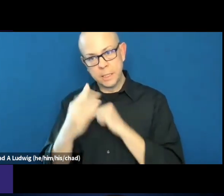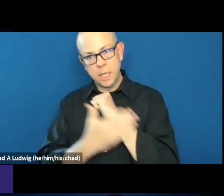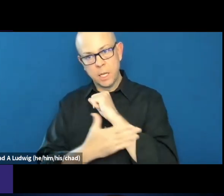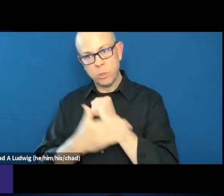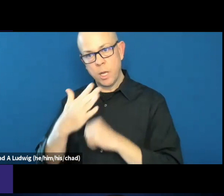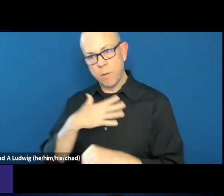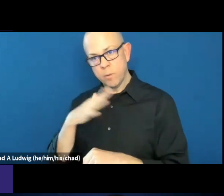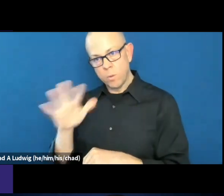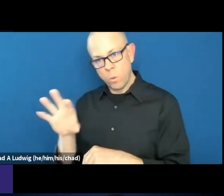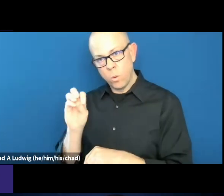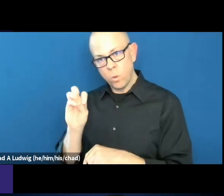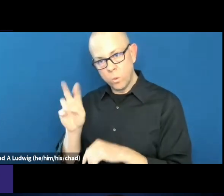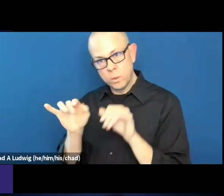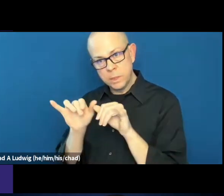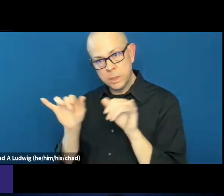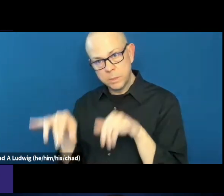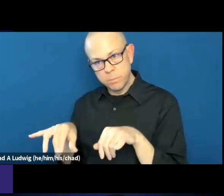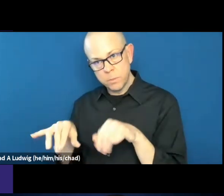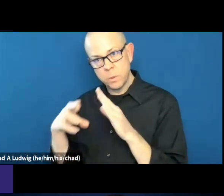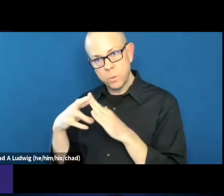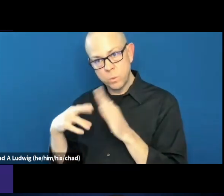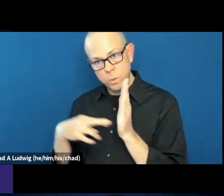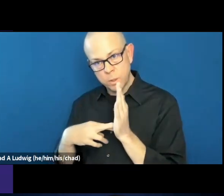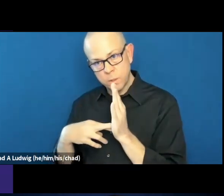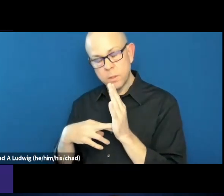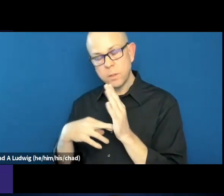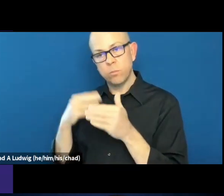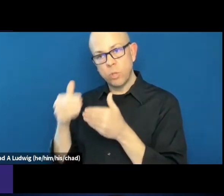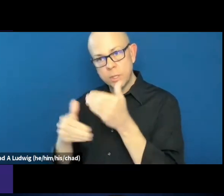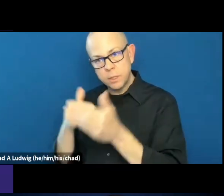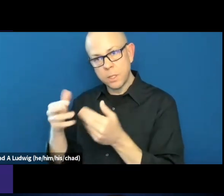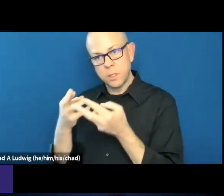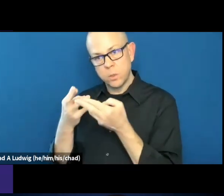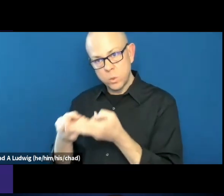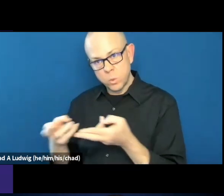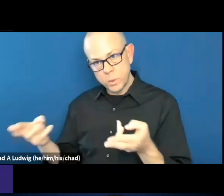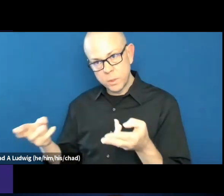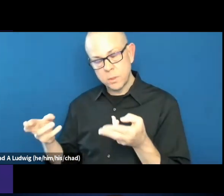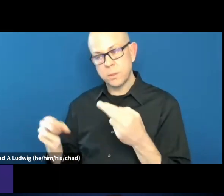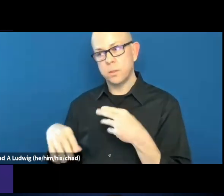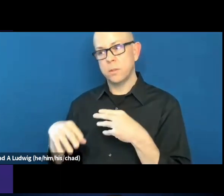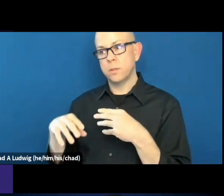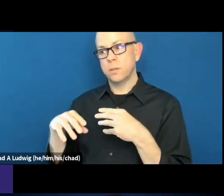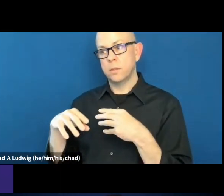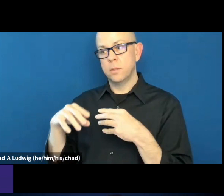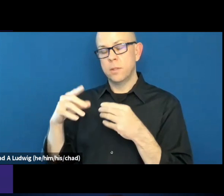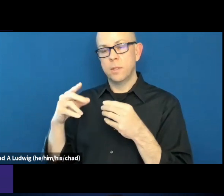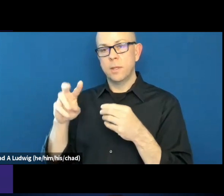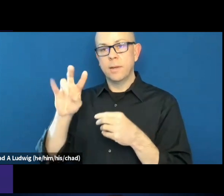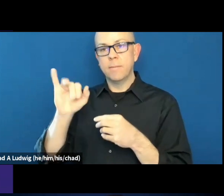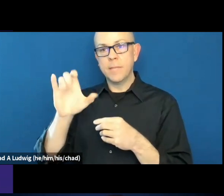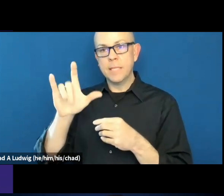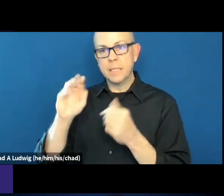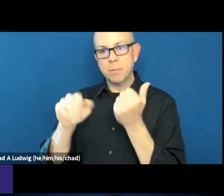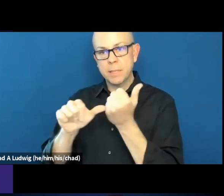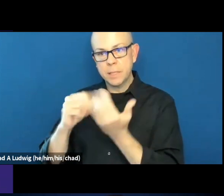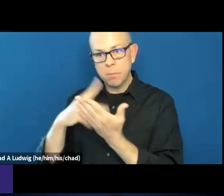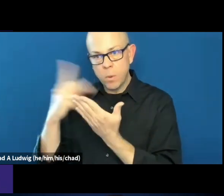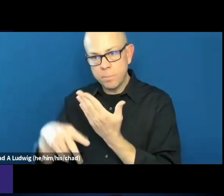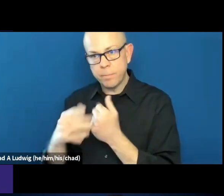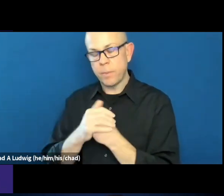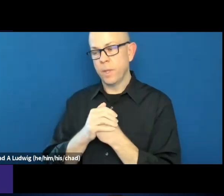just 36 different counties in the system. So we have regional resources.